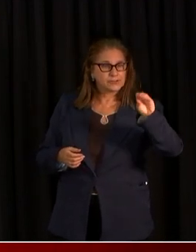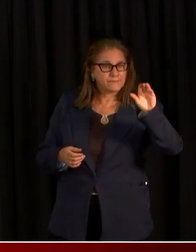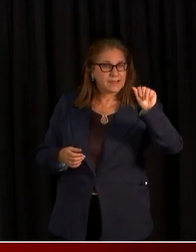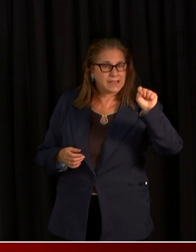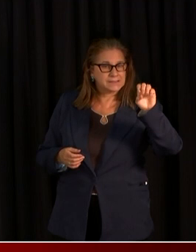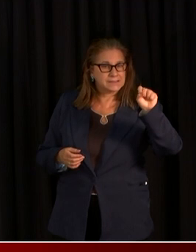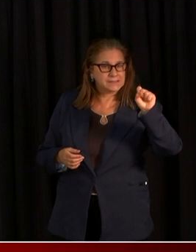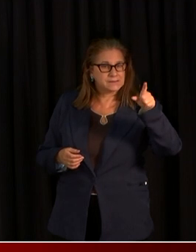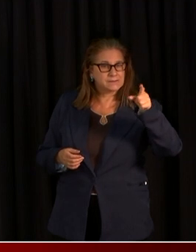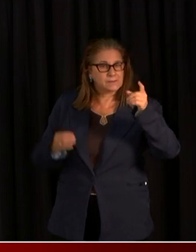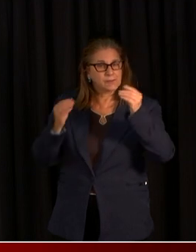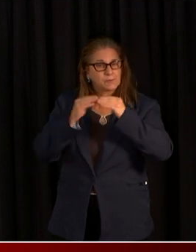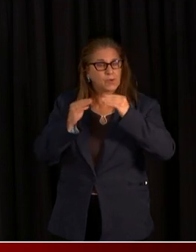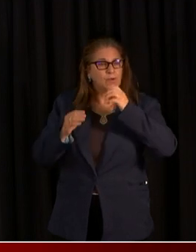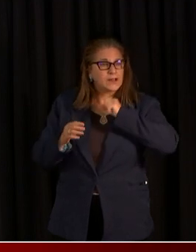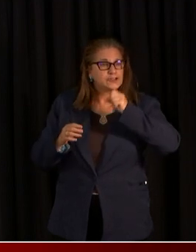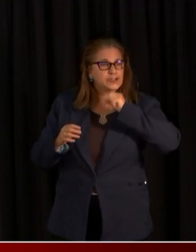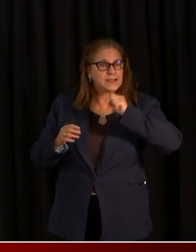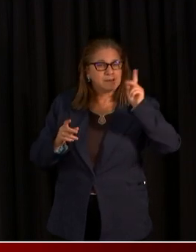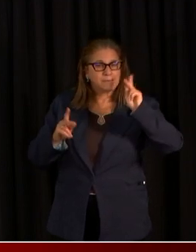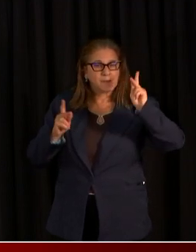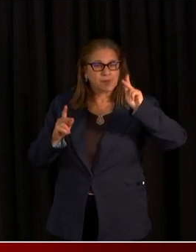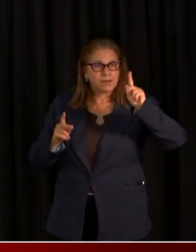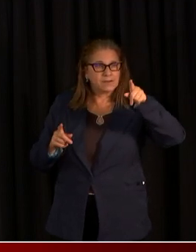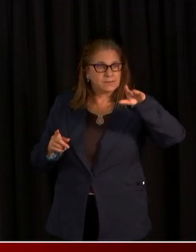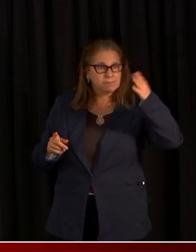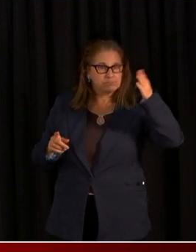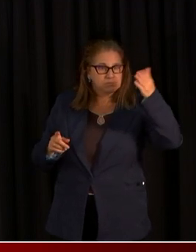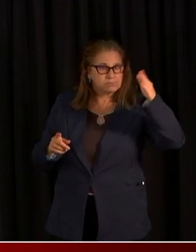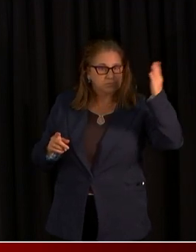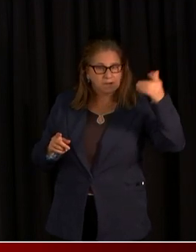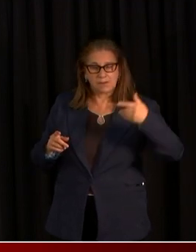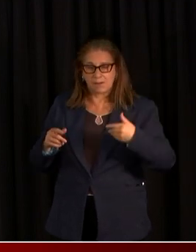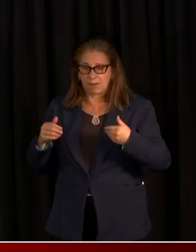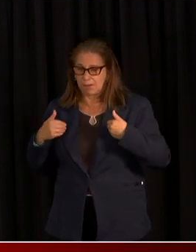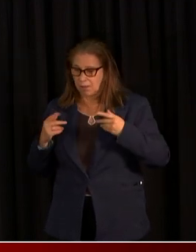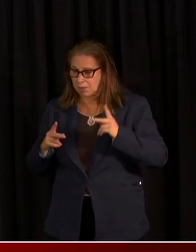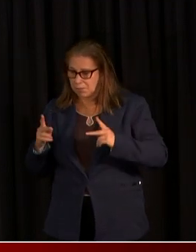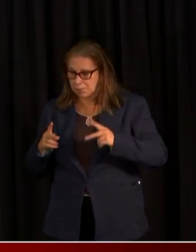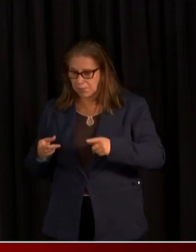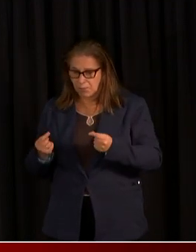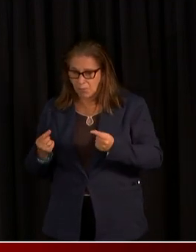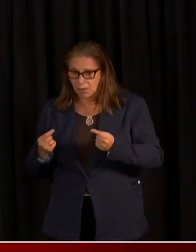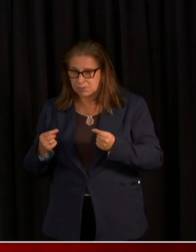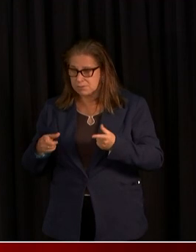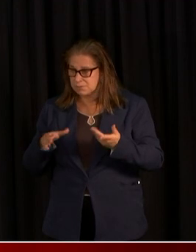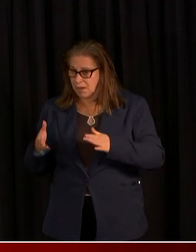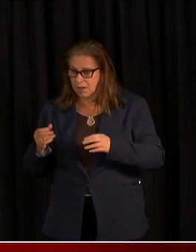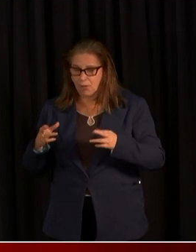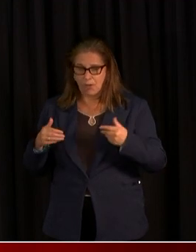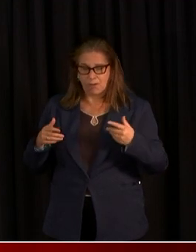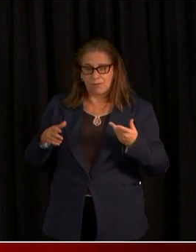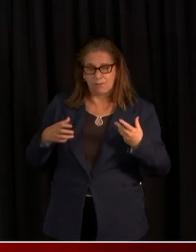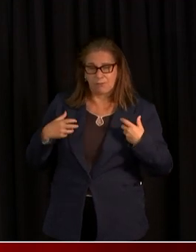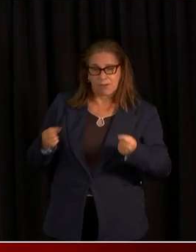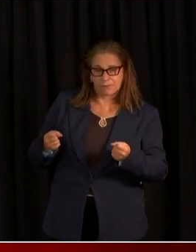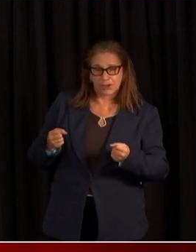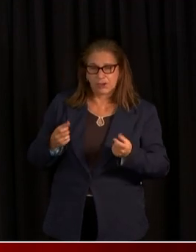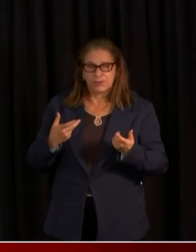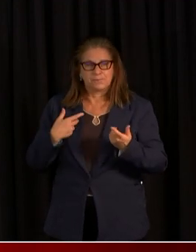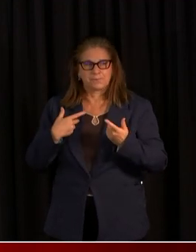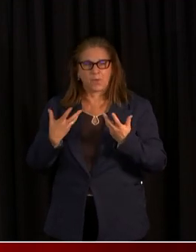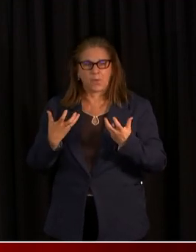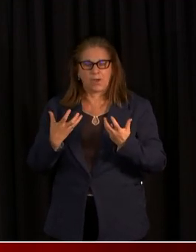in elderly individuals to younger individuals, you may see even a greater delay in